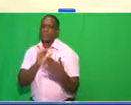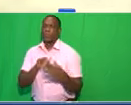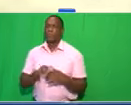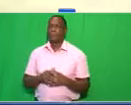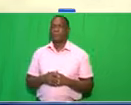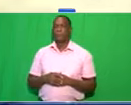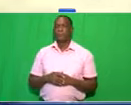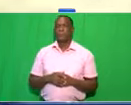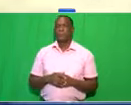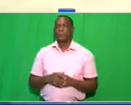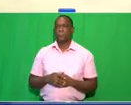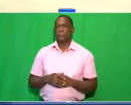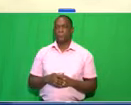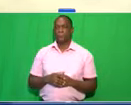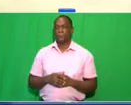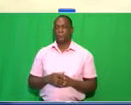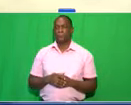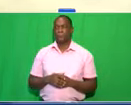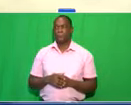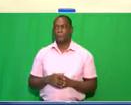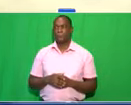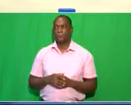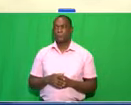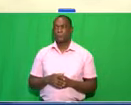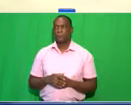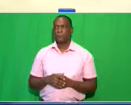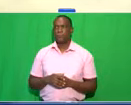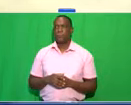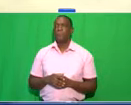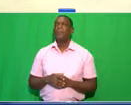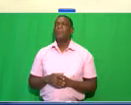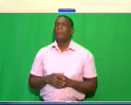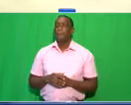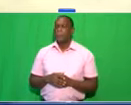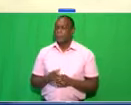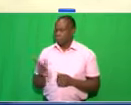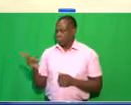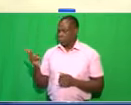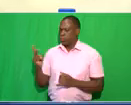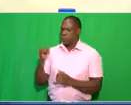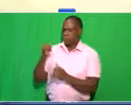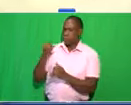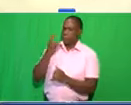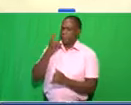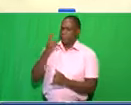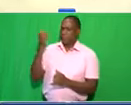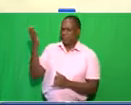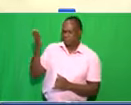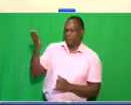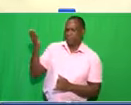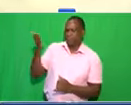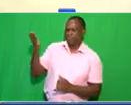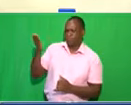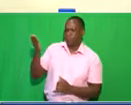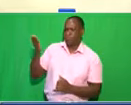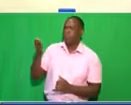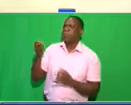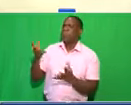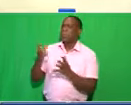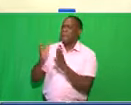presented just last. That's Professor Delisle and Dr. Smith. I want to ask you about